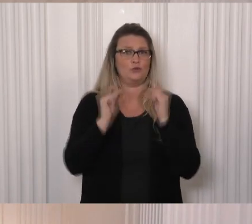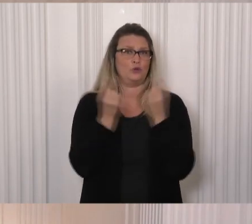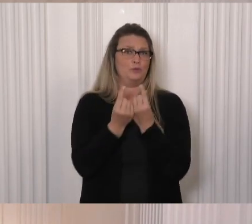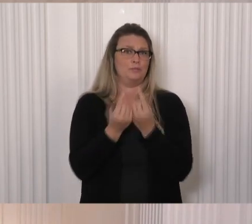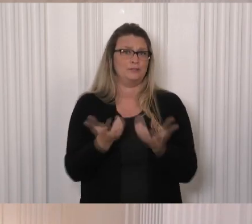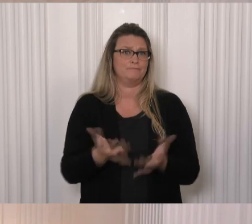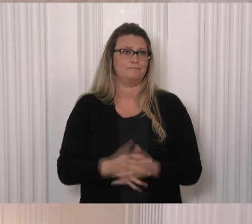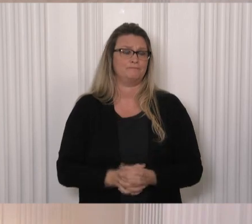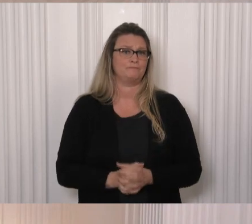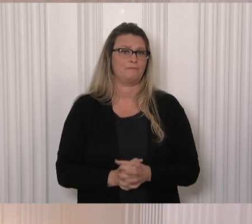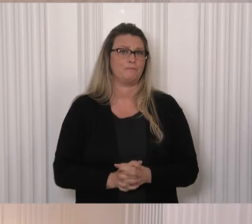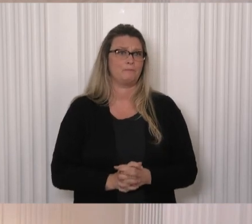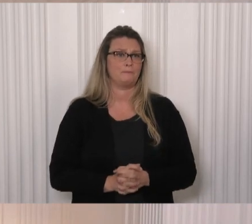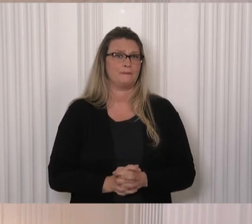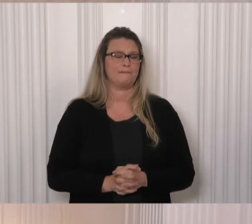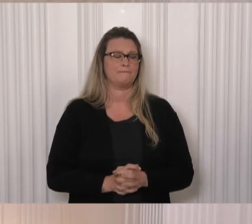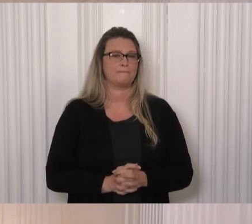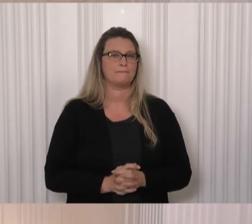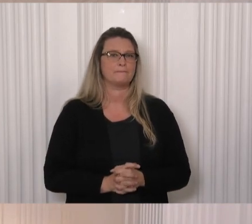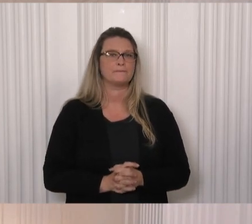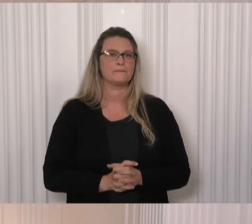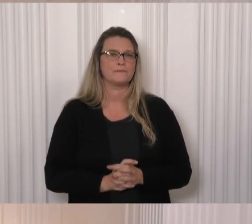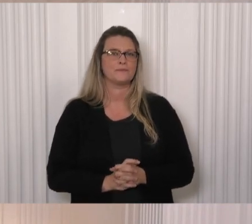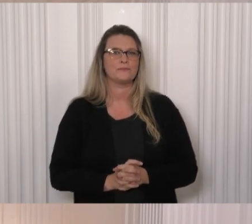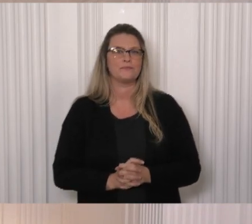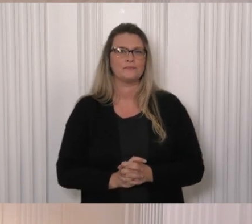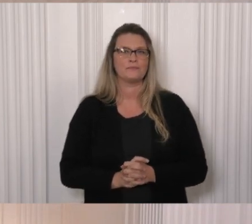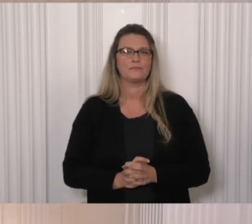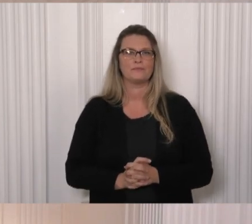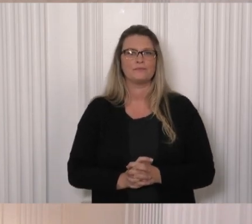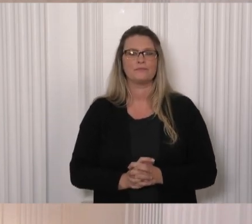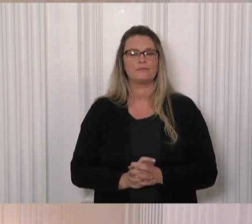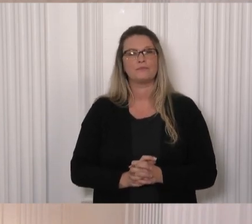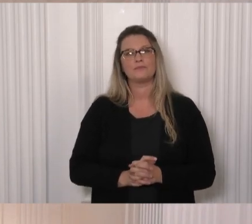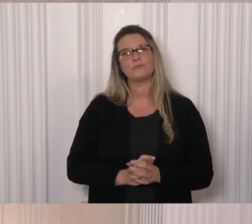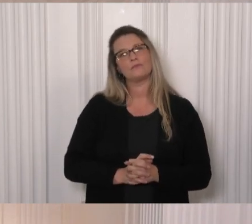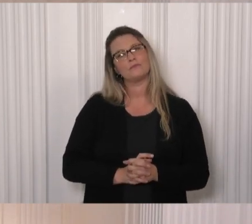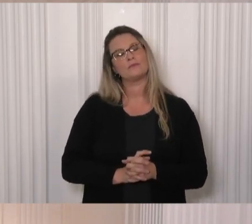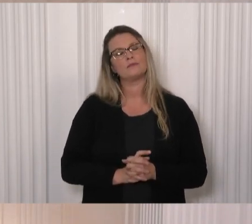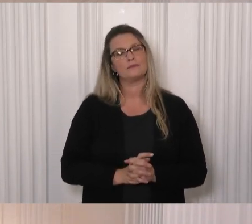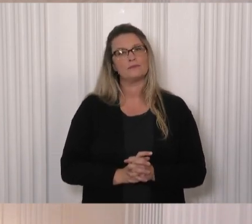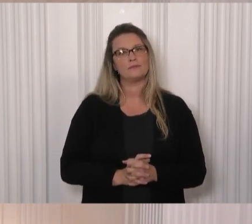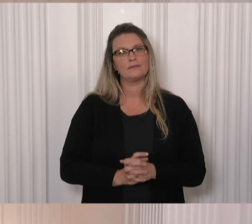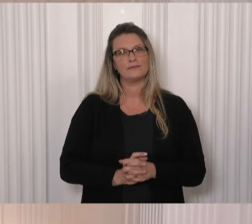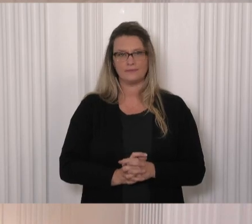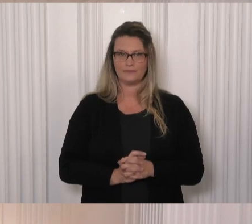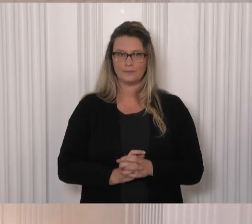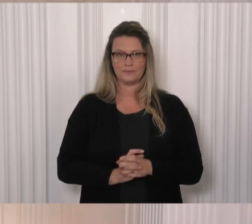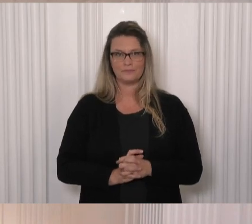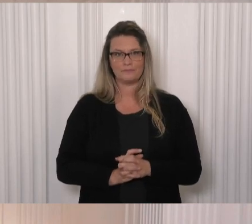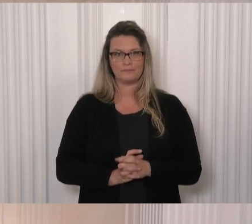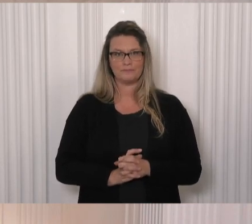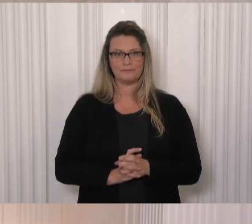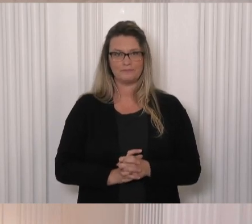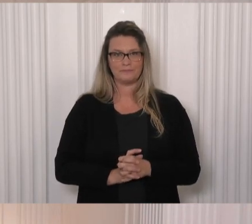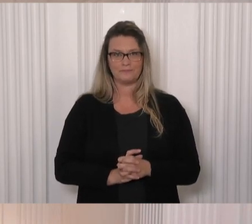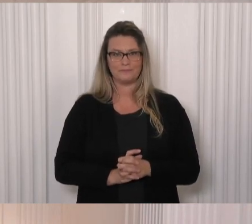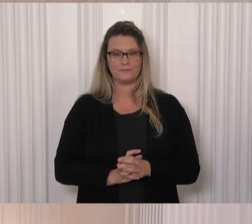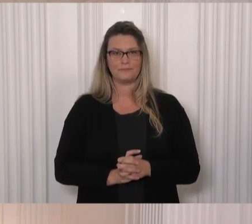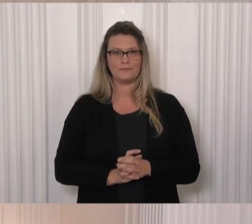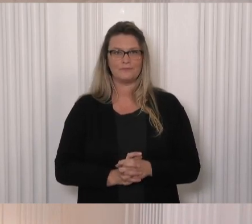Well, There's that. let me just throw out just a couple words, and then you guys go. You see,